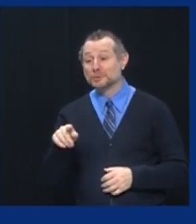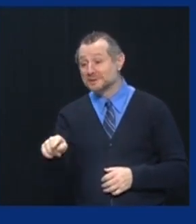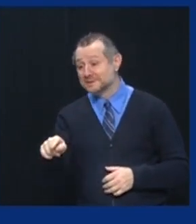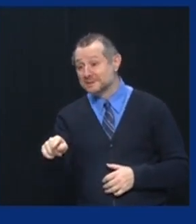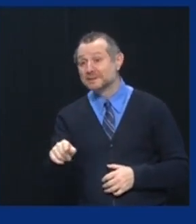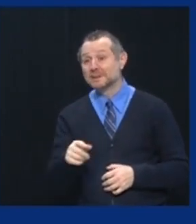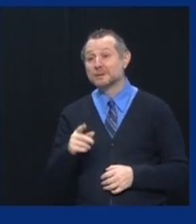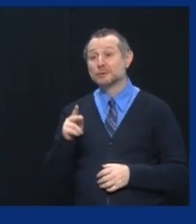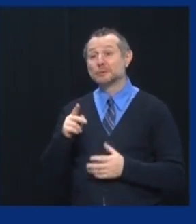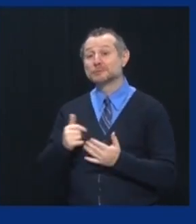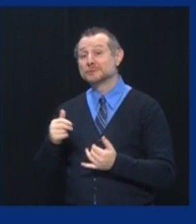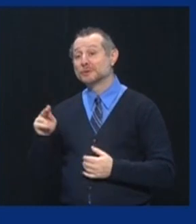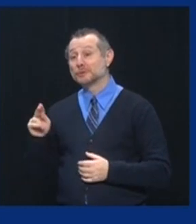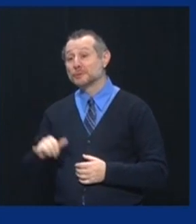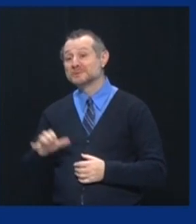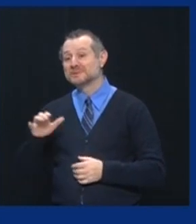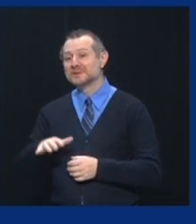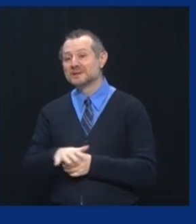200